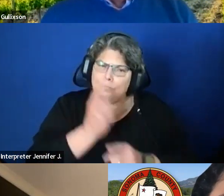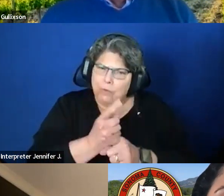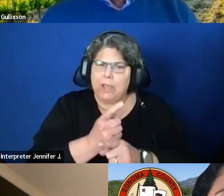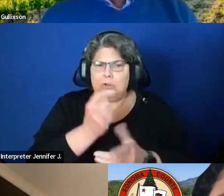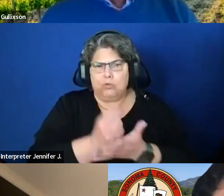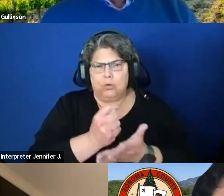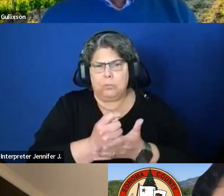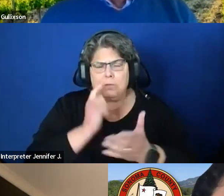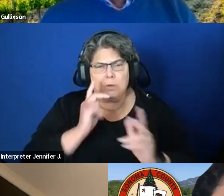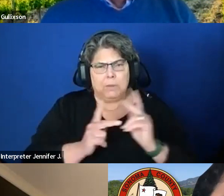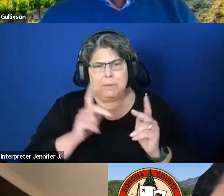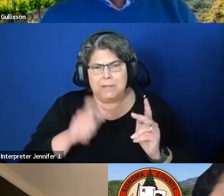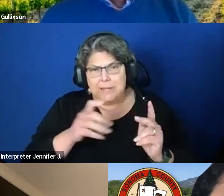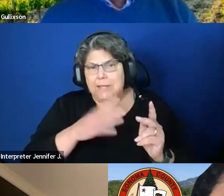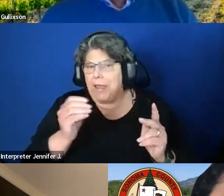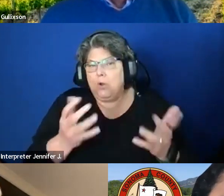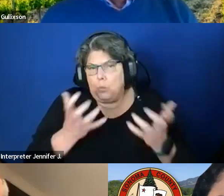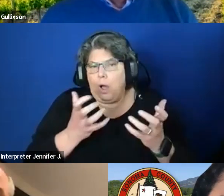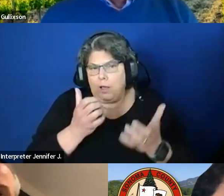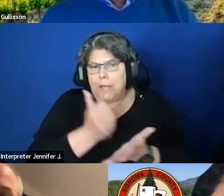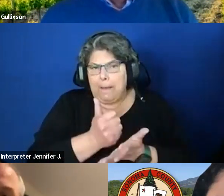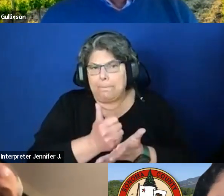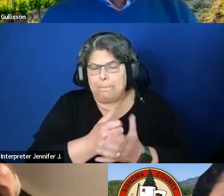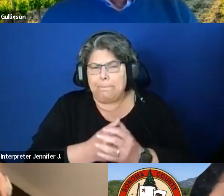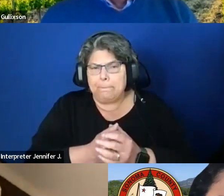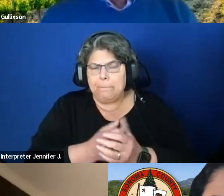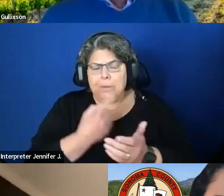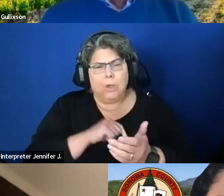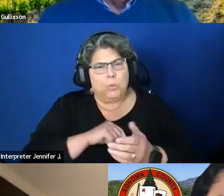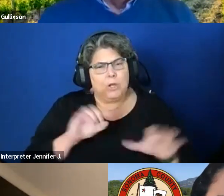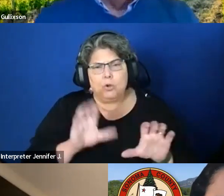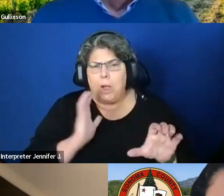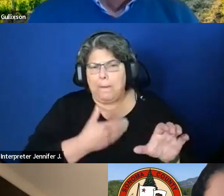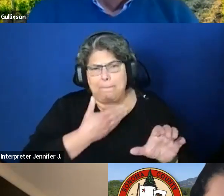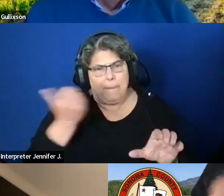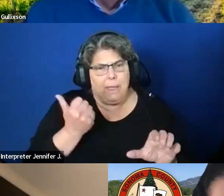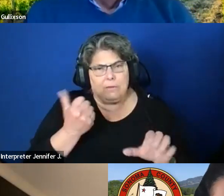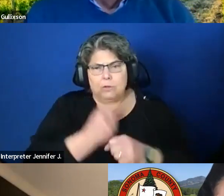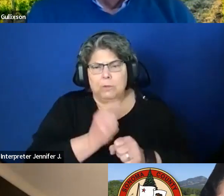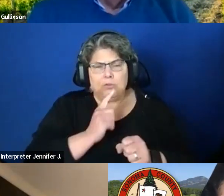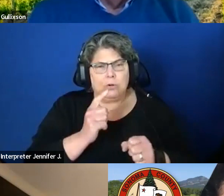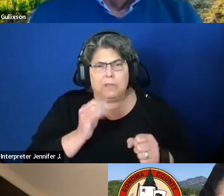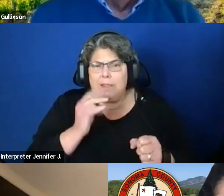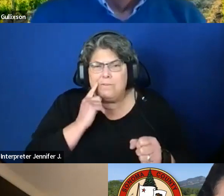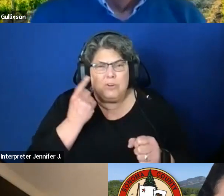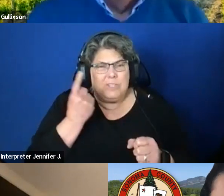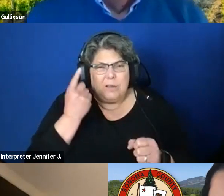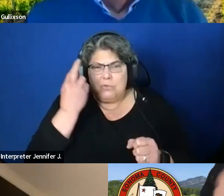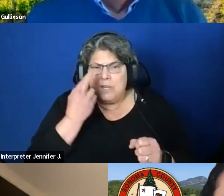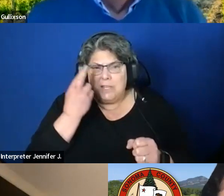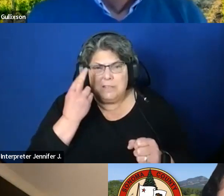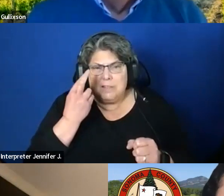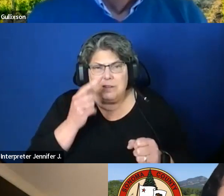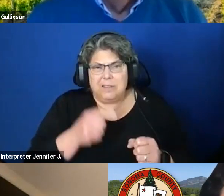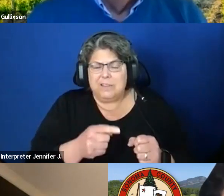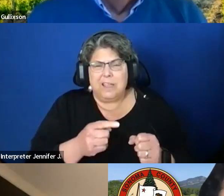need and who want that help as well. And then we do our best to make sure that if for whatever reason they